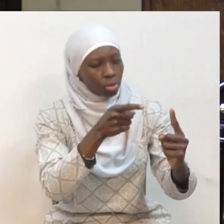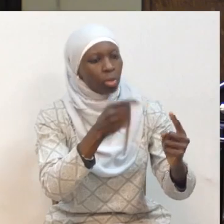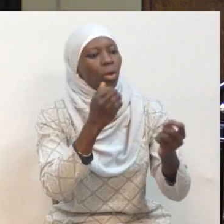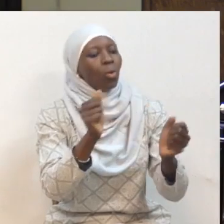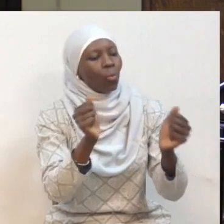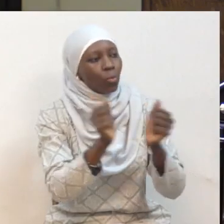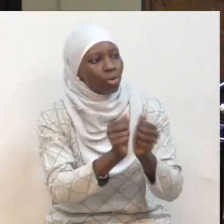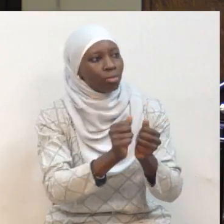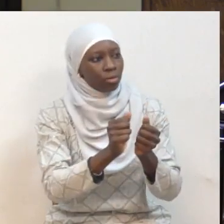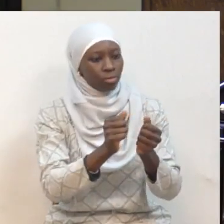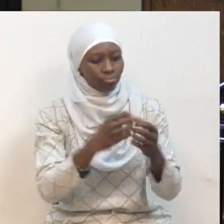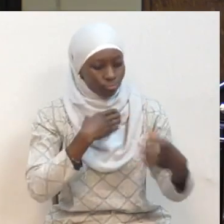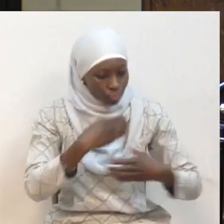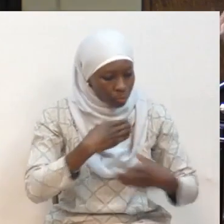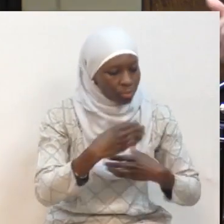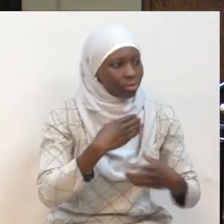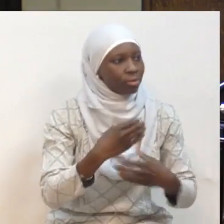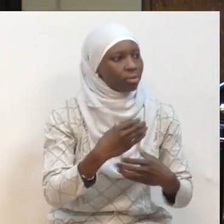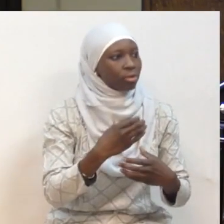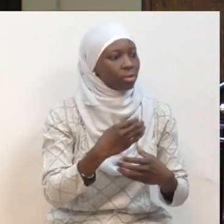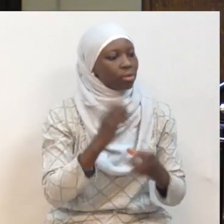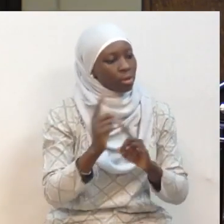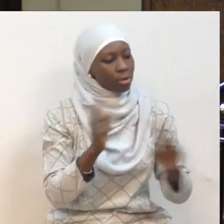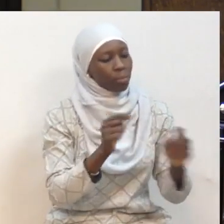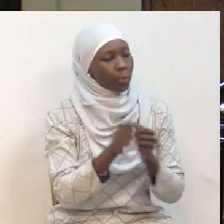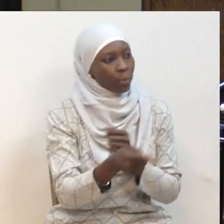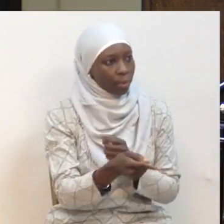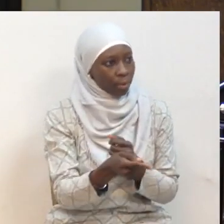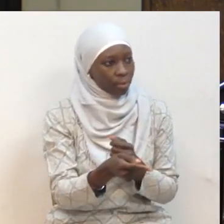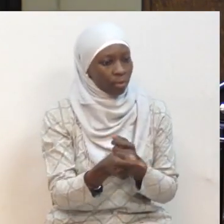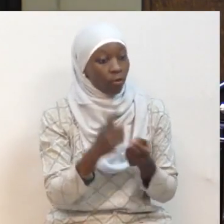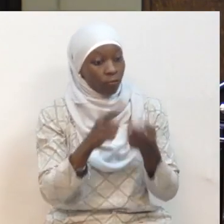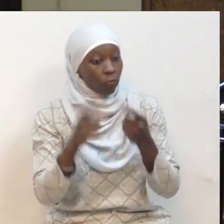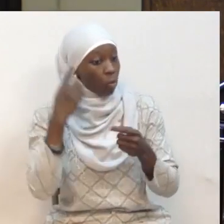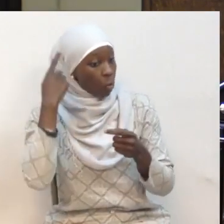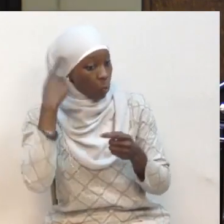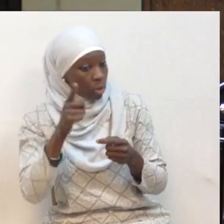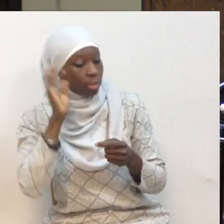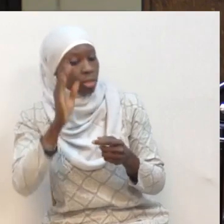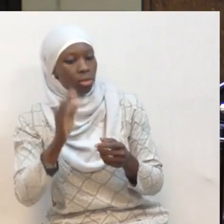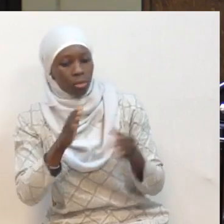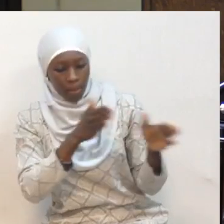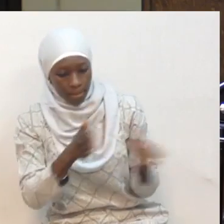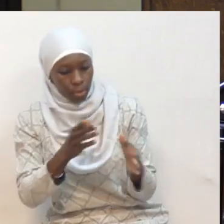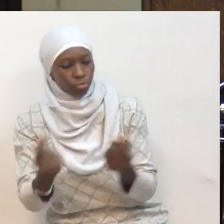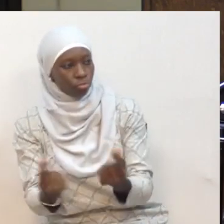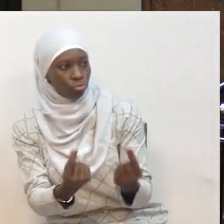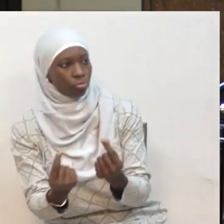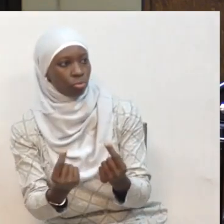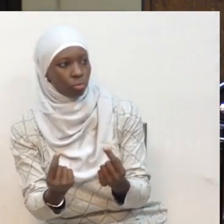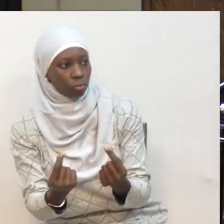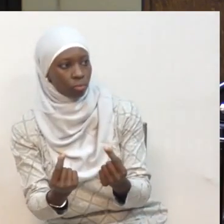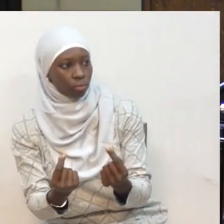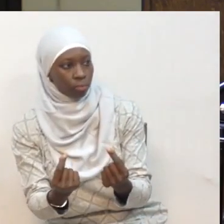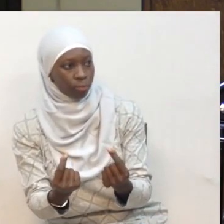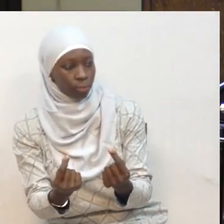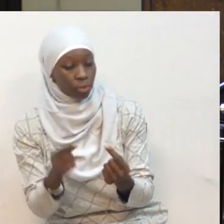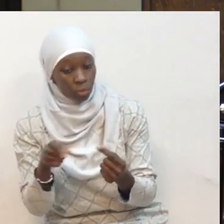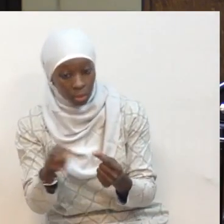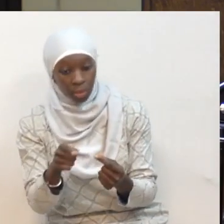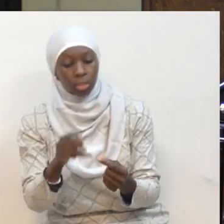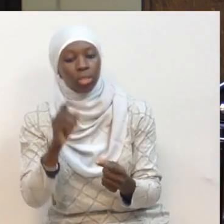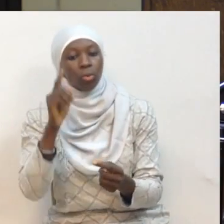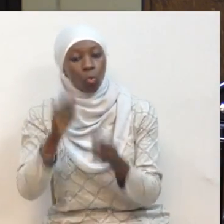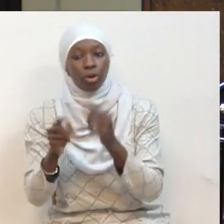him to what he is planning to do. So this is one of those principles that if